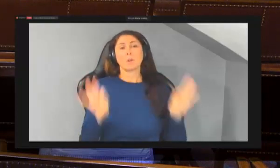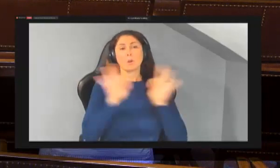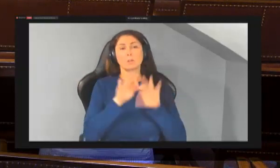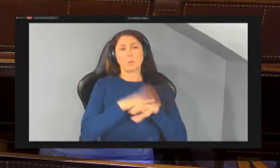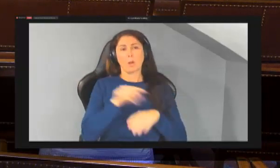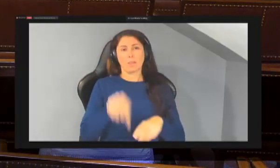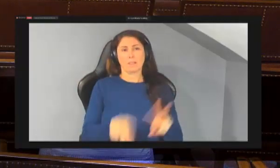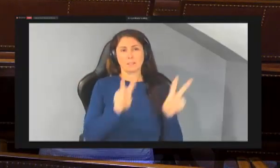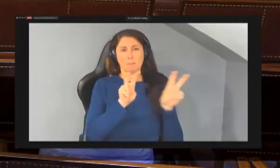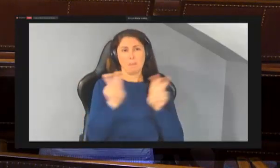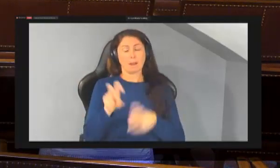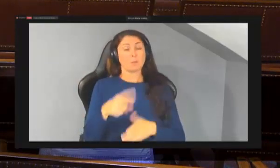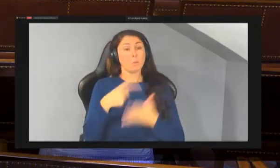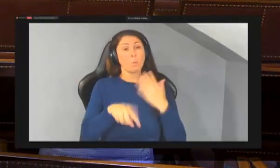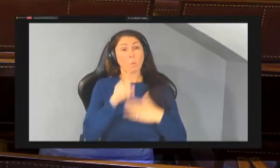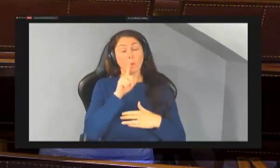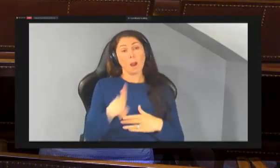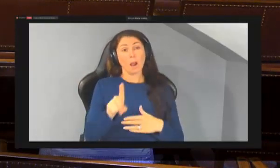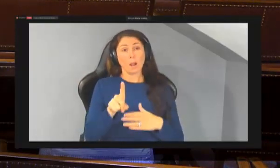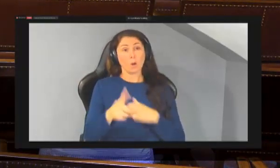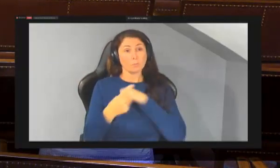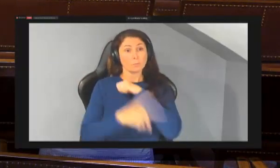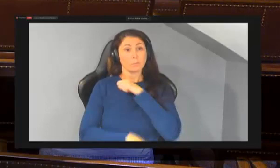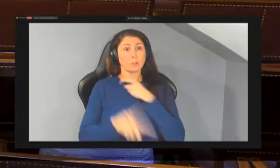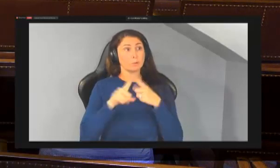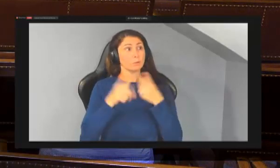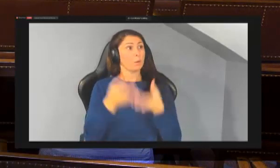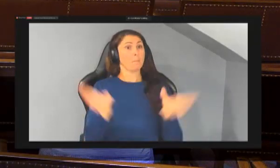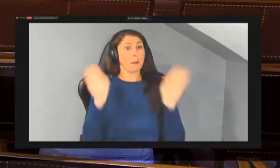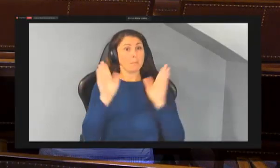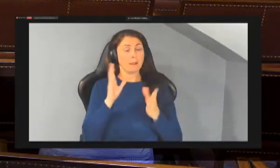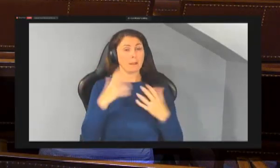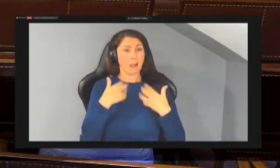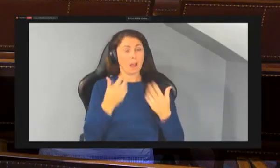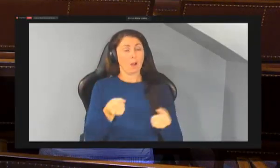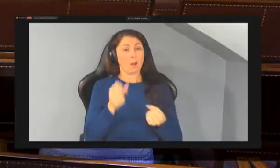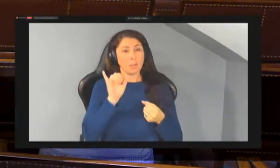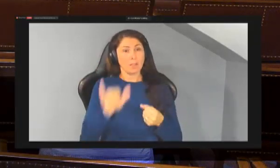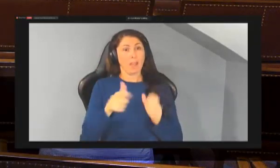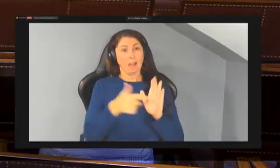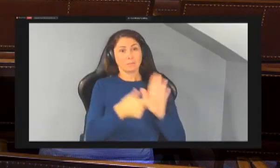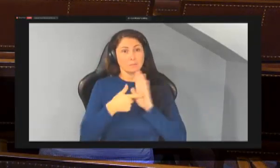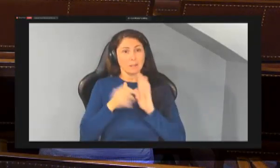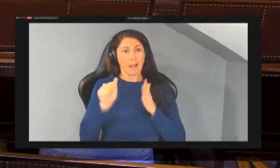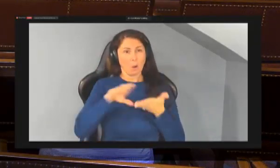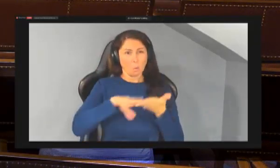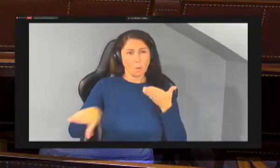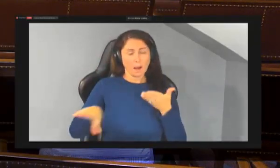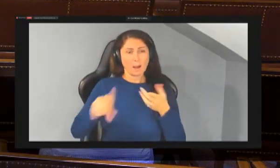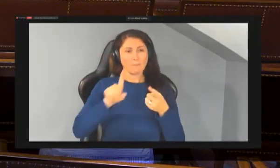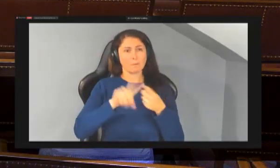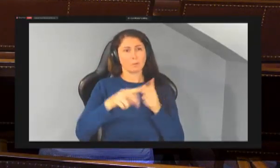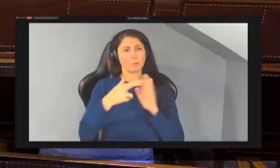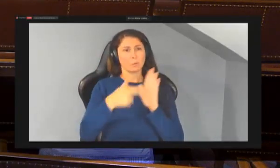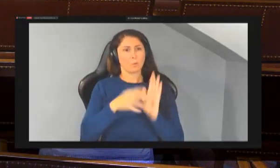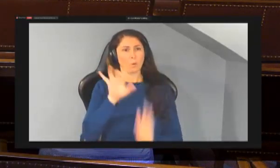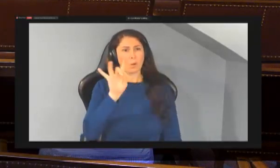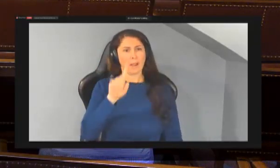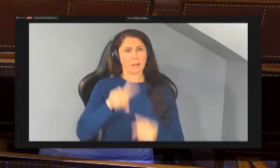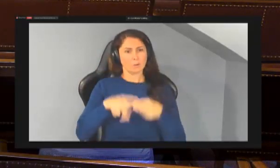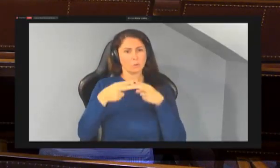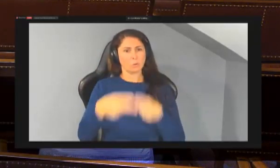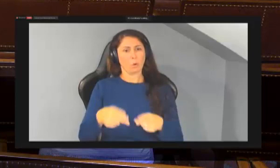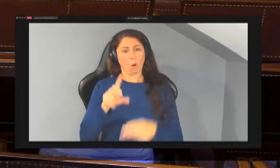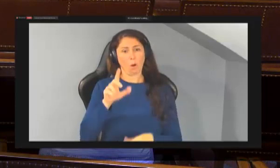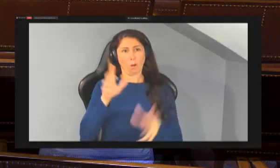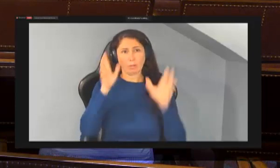matter? What are the ramifications to public health that necessitate a waiver to Rule 8 to call deer?